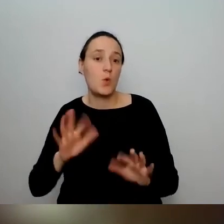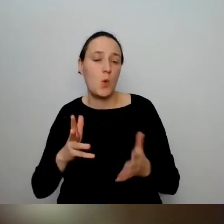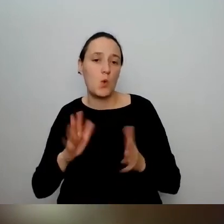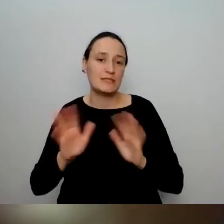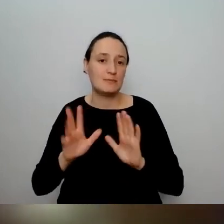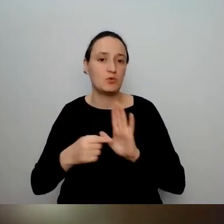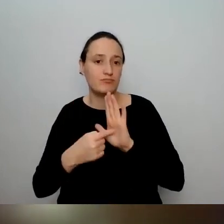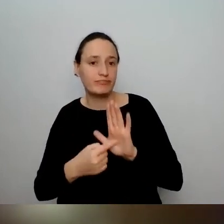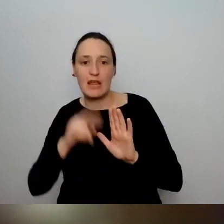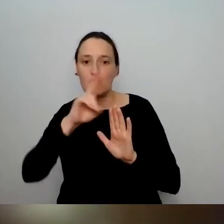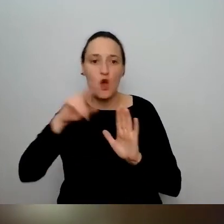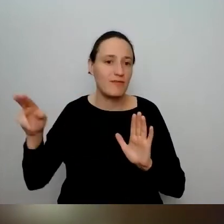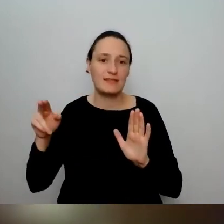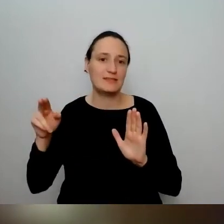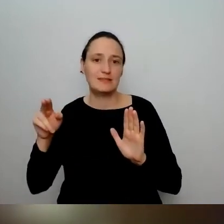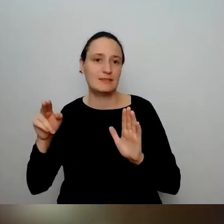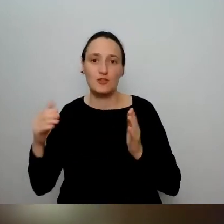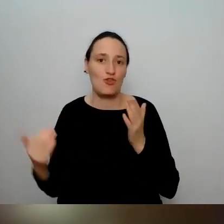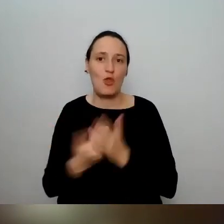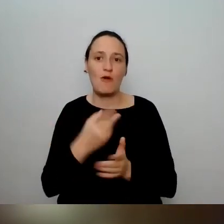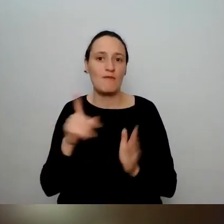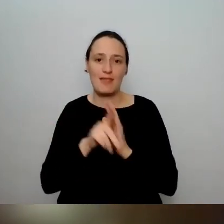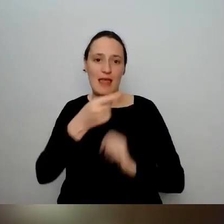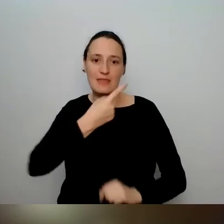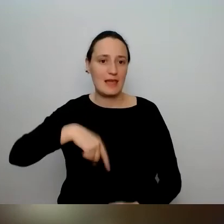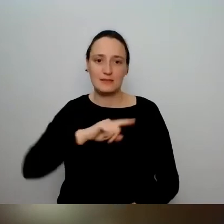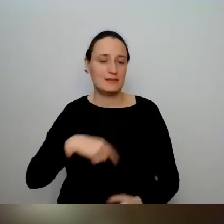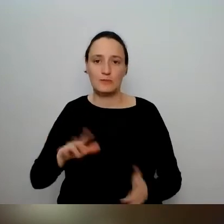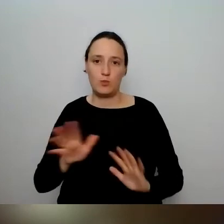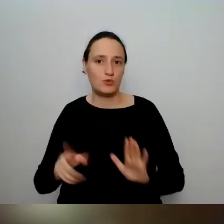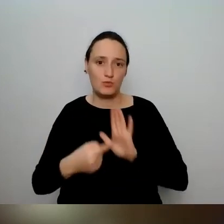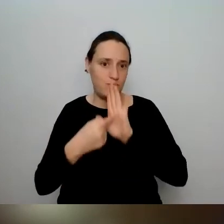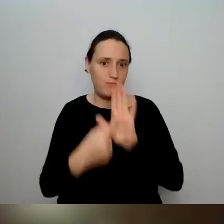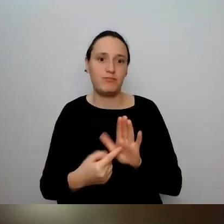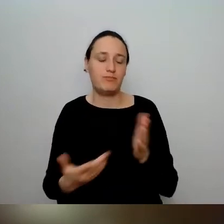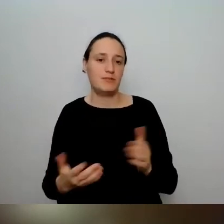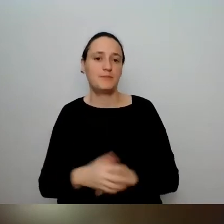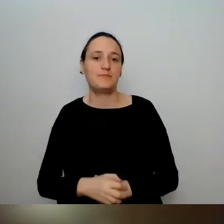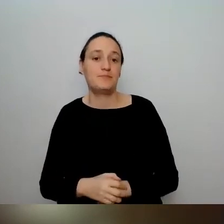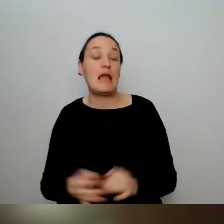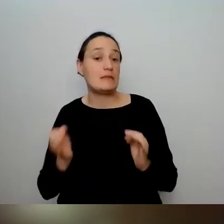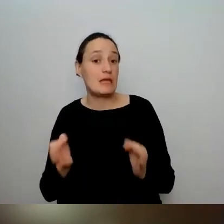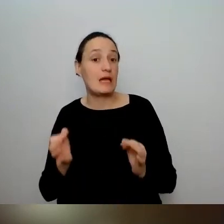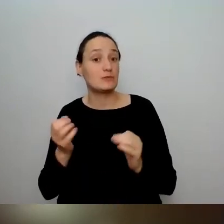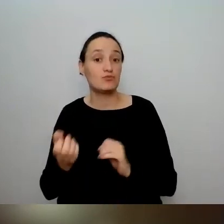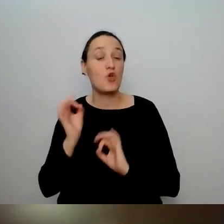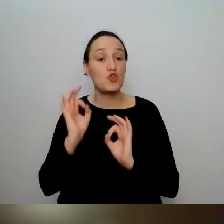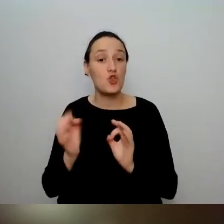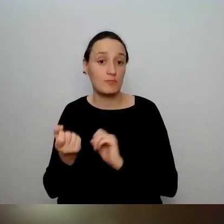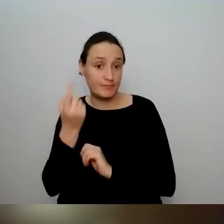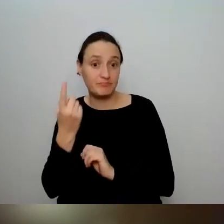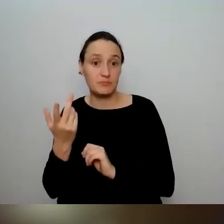So that's amazing for us. And now is the best time for questions from